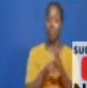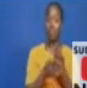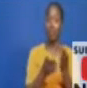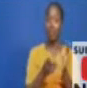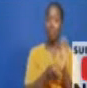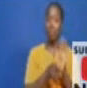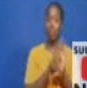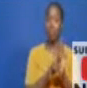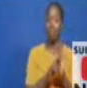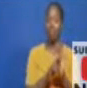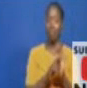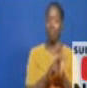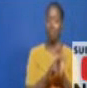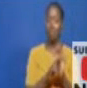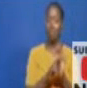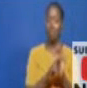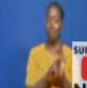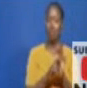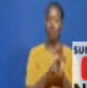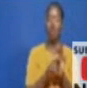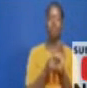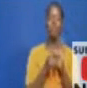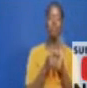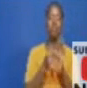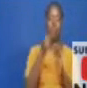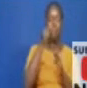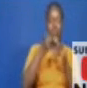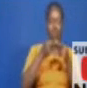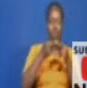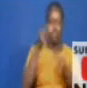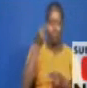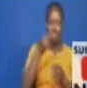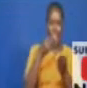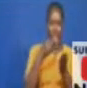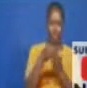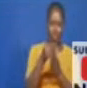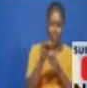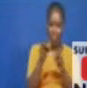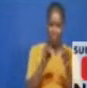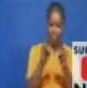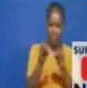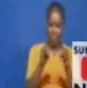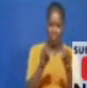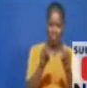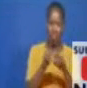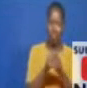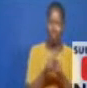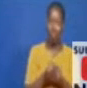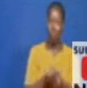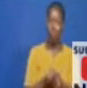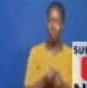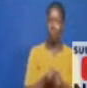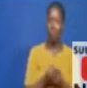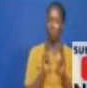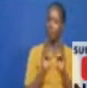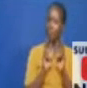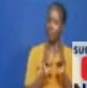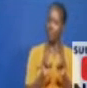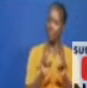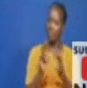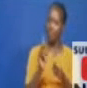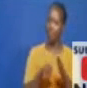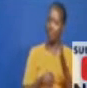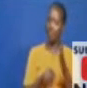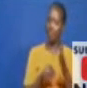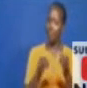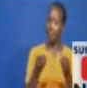required to exercise the highest epitome of financial management. And looking at what you furnish